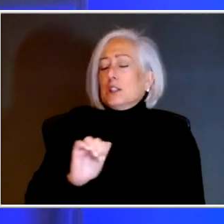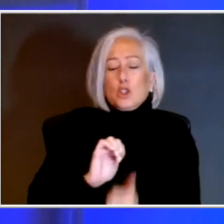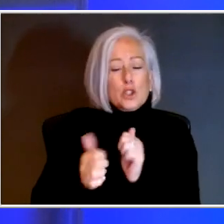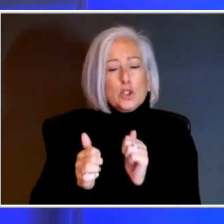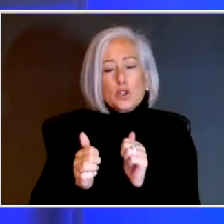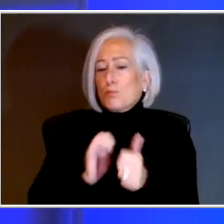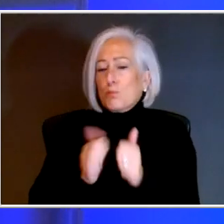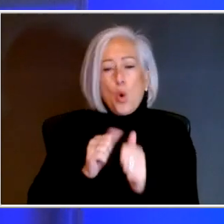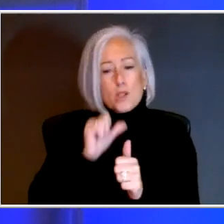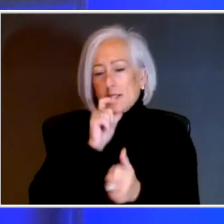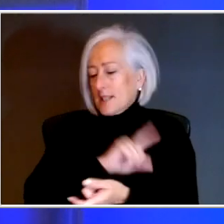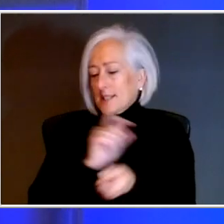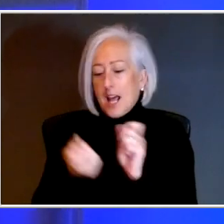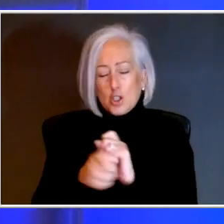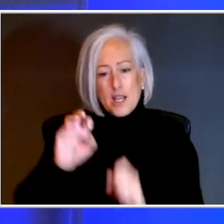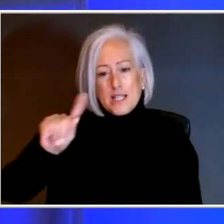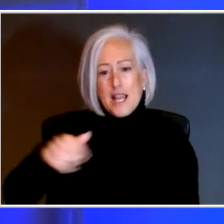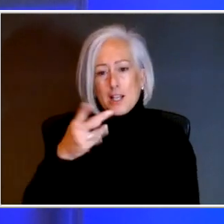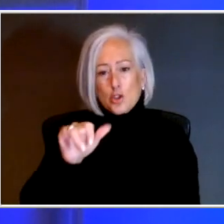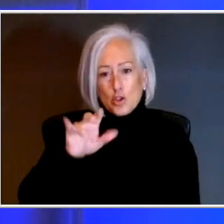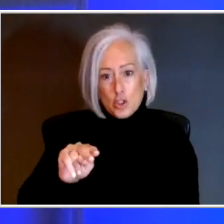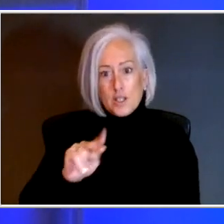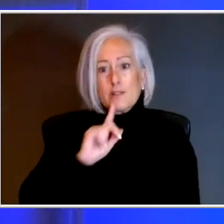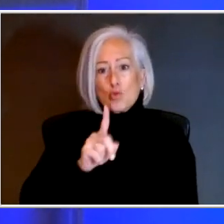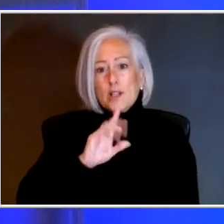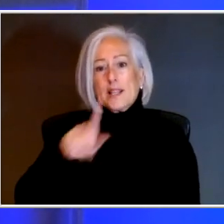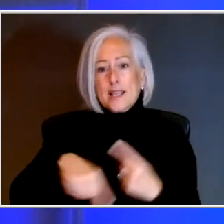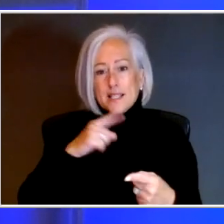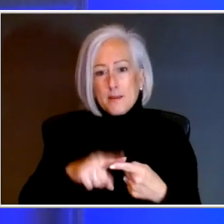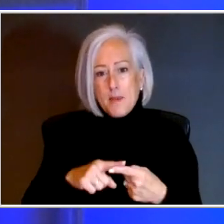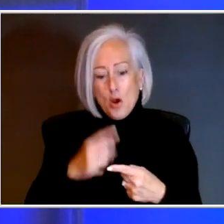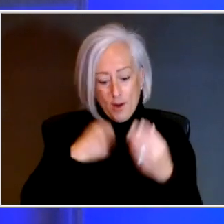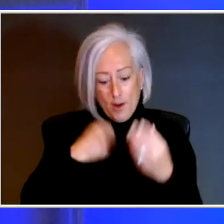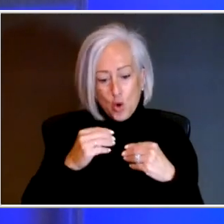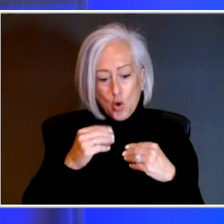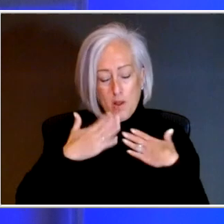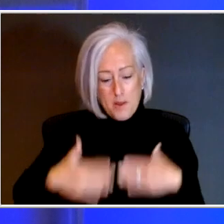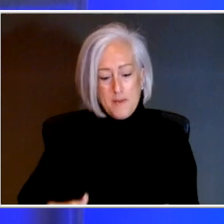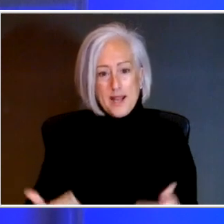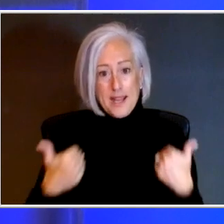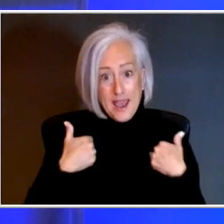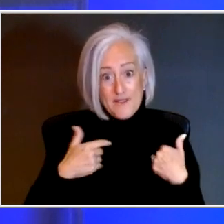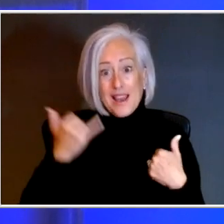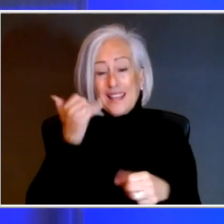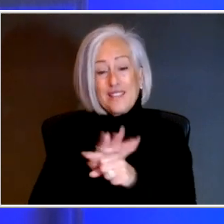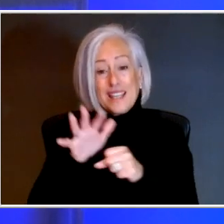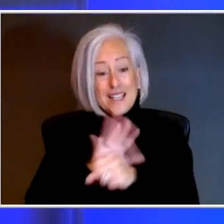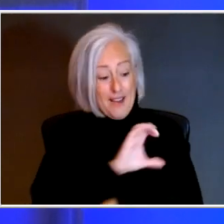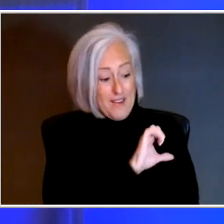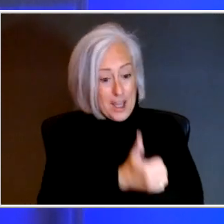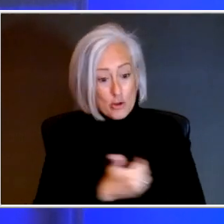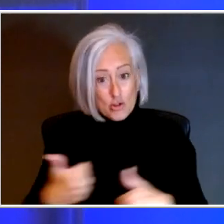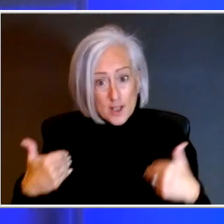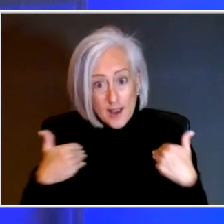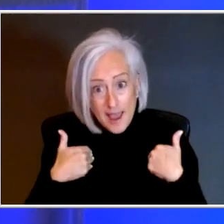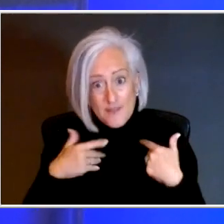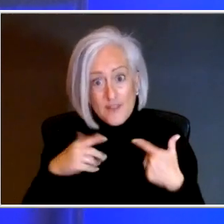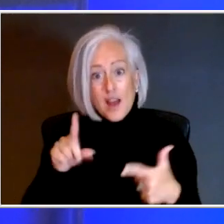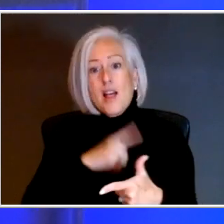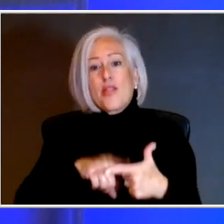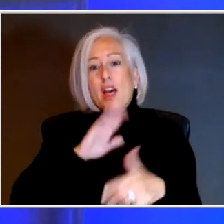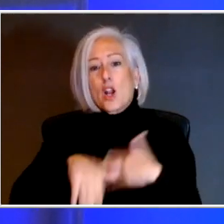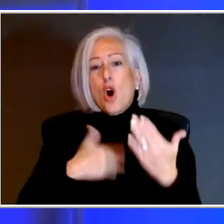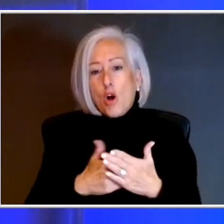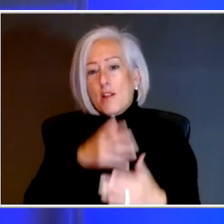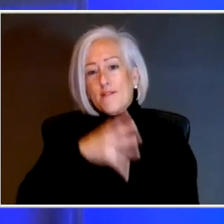to do more with the amount of fuel the body has. So if the body has adequate energy needs, then it's going to make all the female sex hormones to the